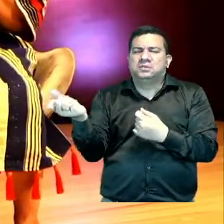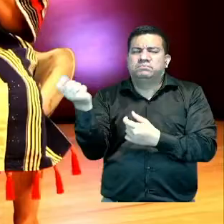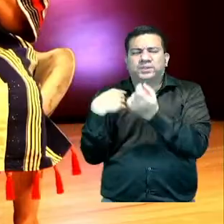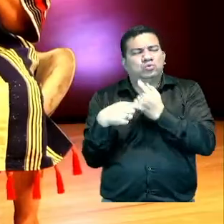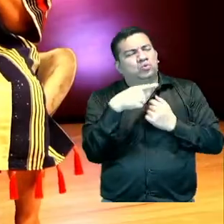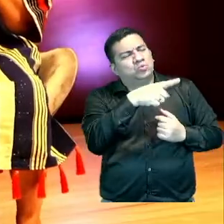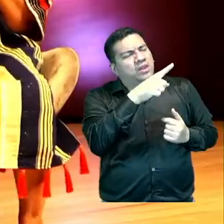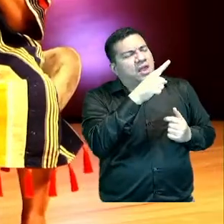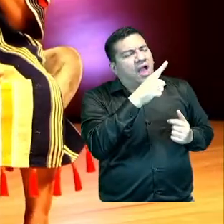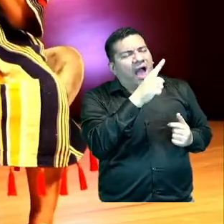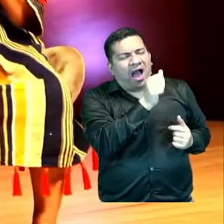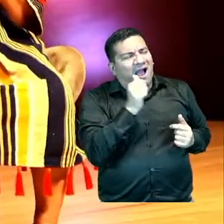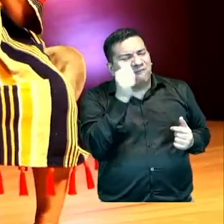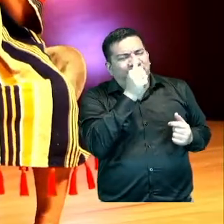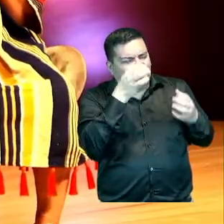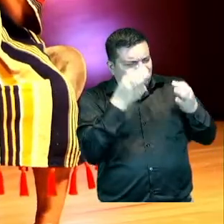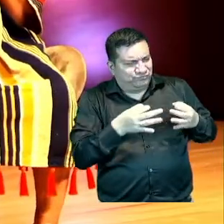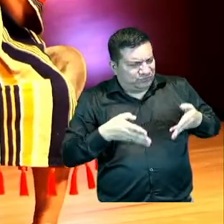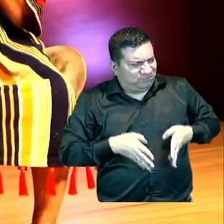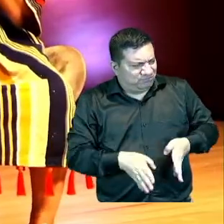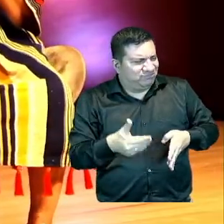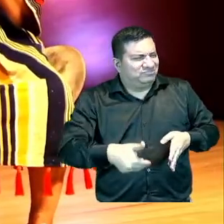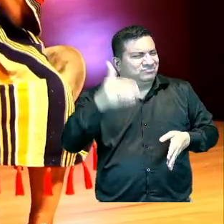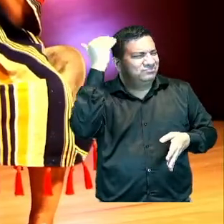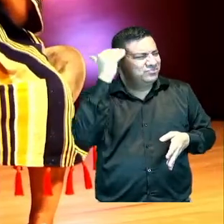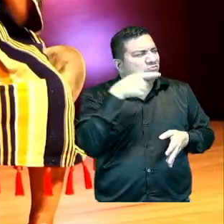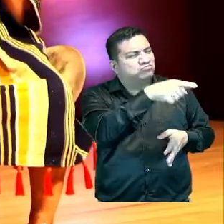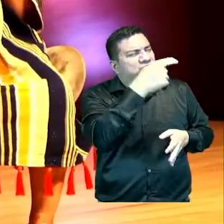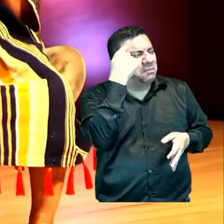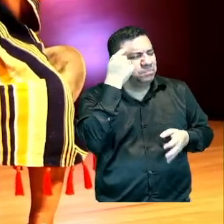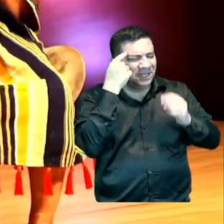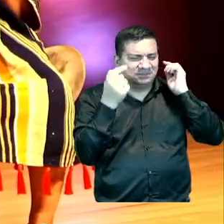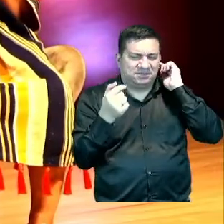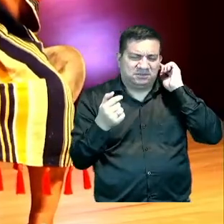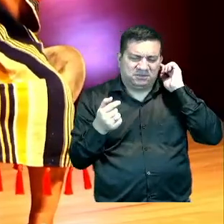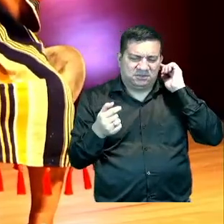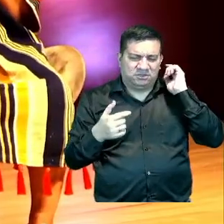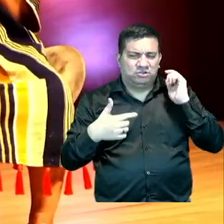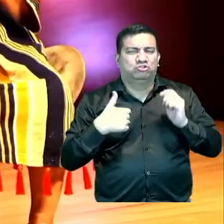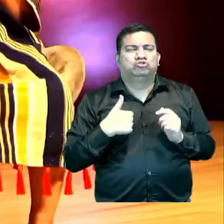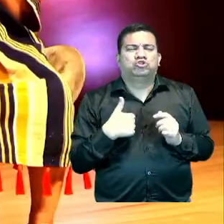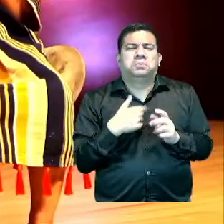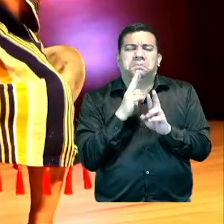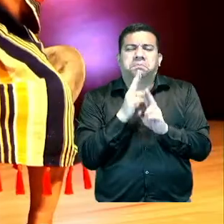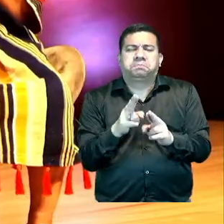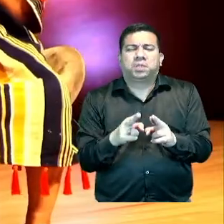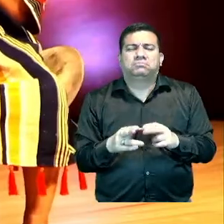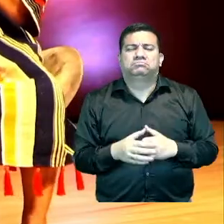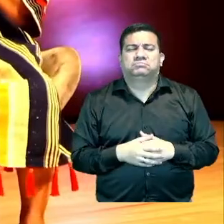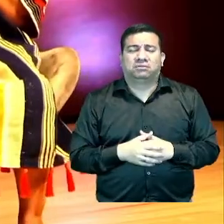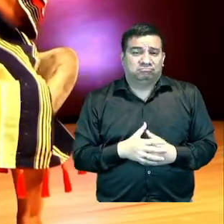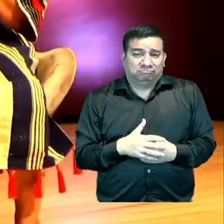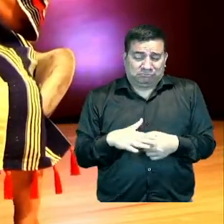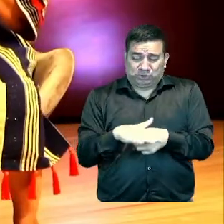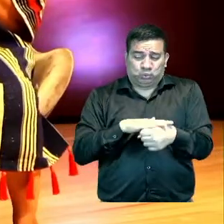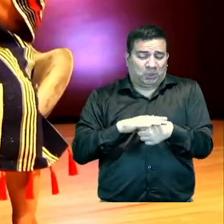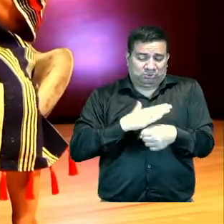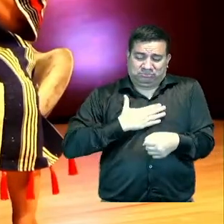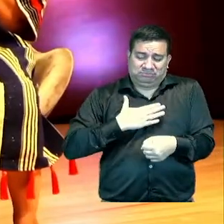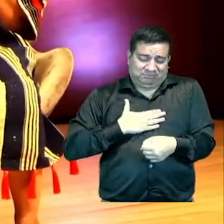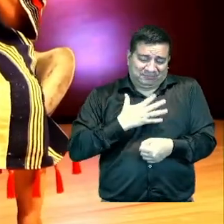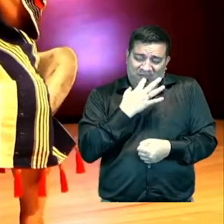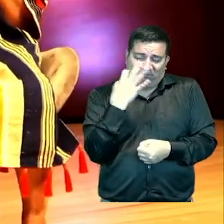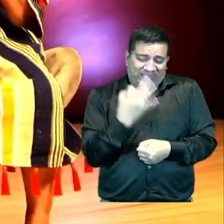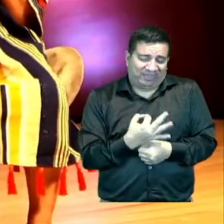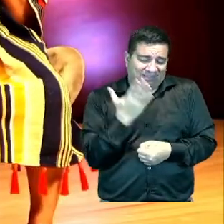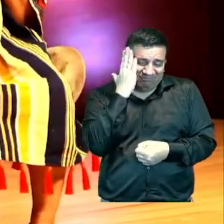is happening? My response is simple: this is my reality. And every Black African woman